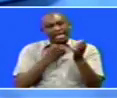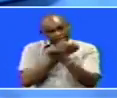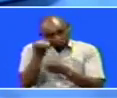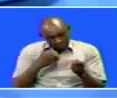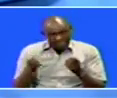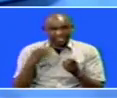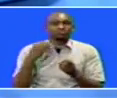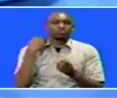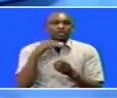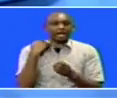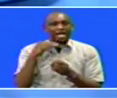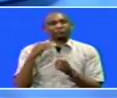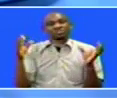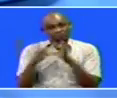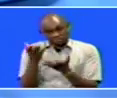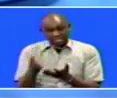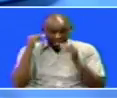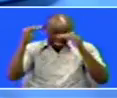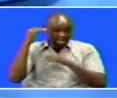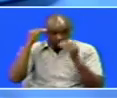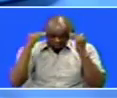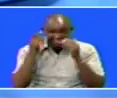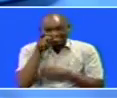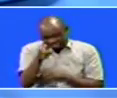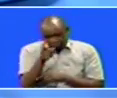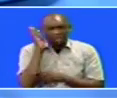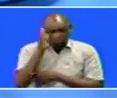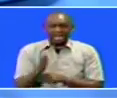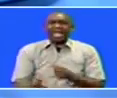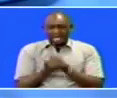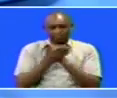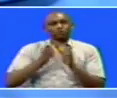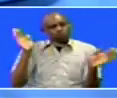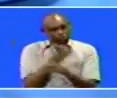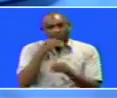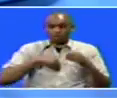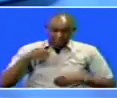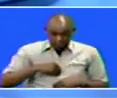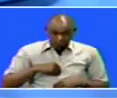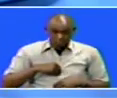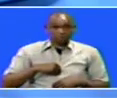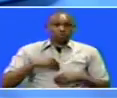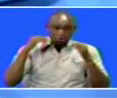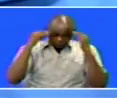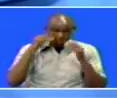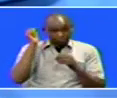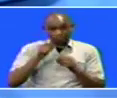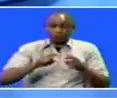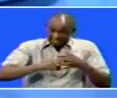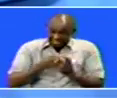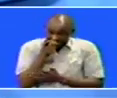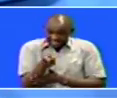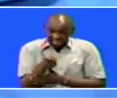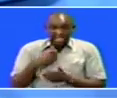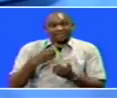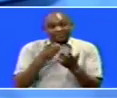Economics Crime Division of the High Court, citing this as a major boost in fighting graft in the country. Now, the court is set to dispense justice on financial